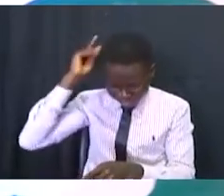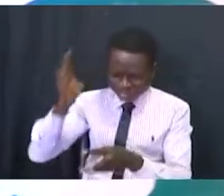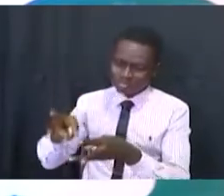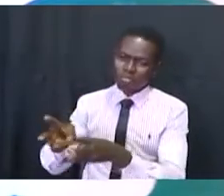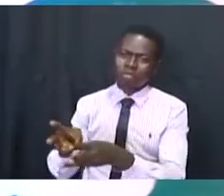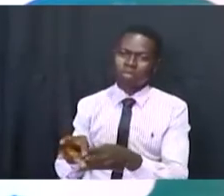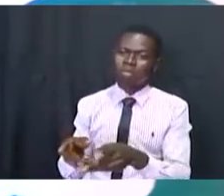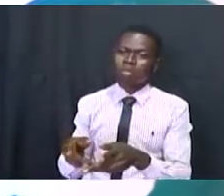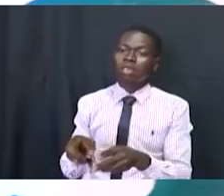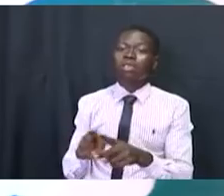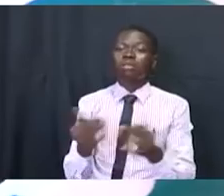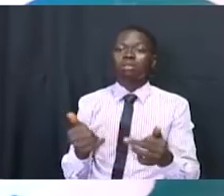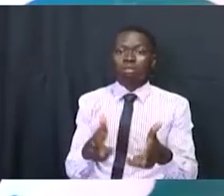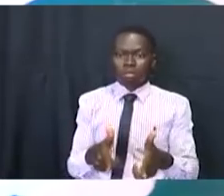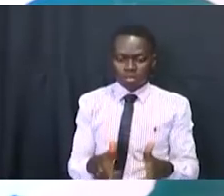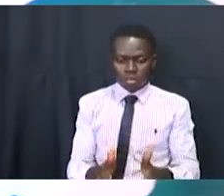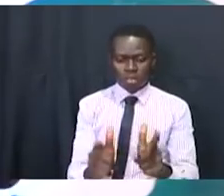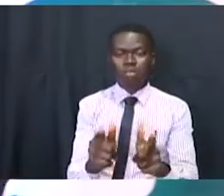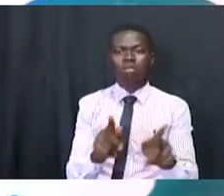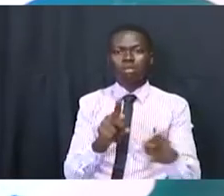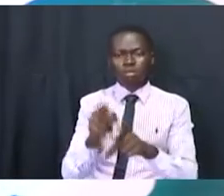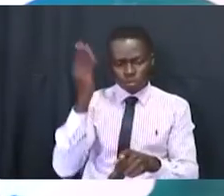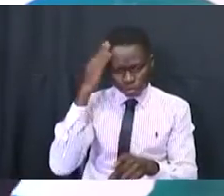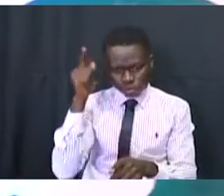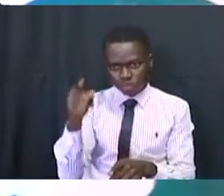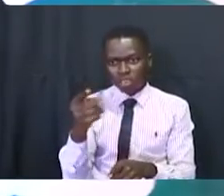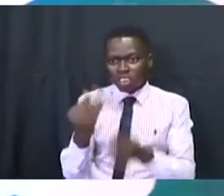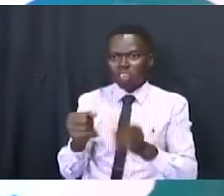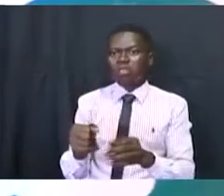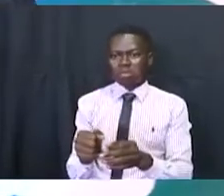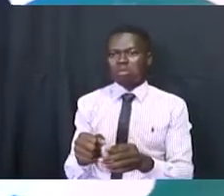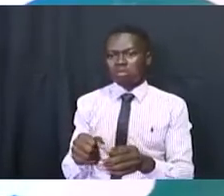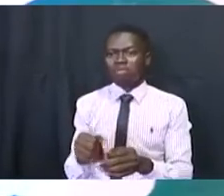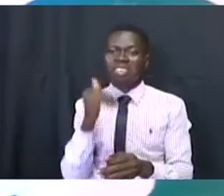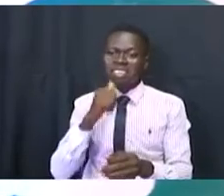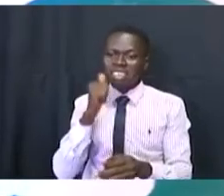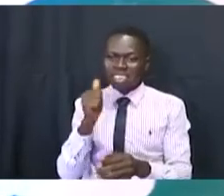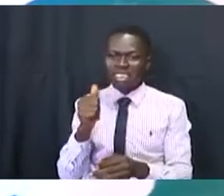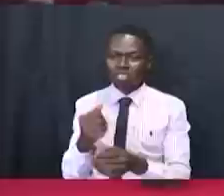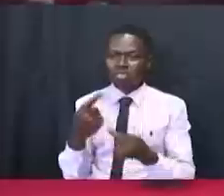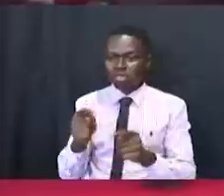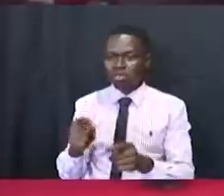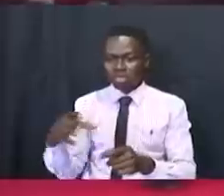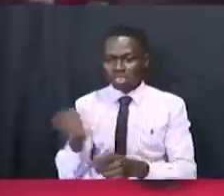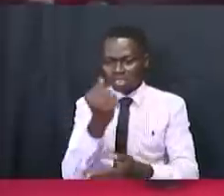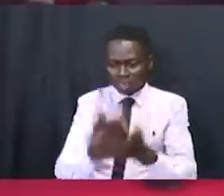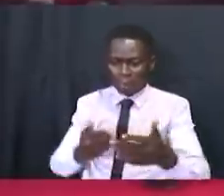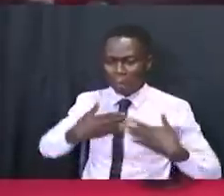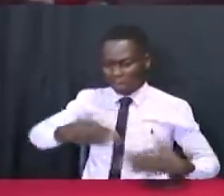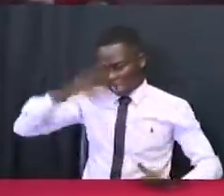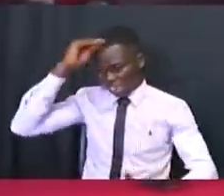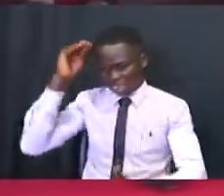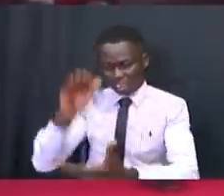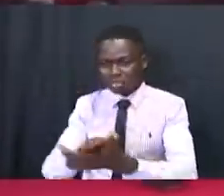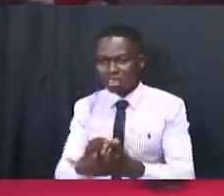have been going out with this young man who is not your husband, as you go back, let him know your stand. Don't be going